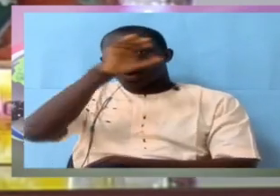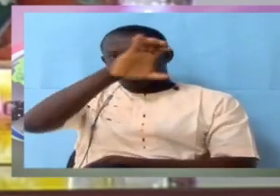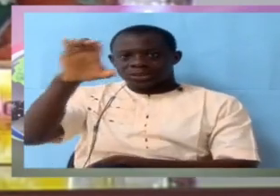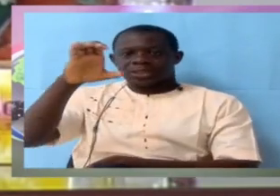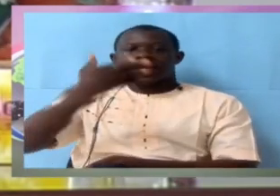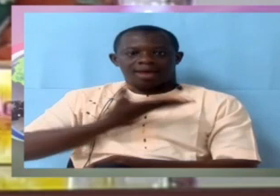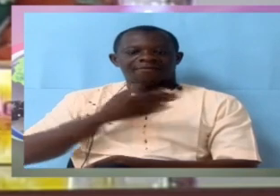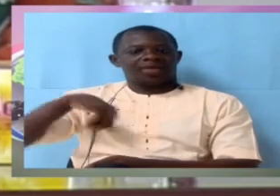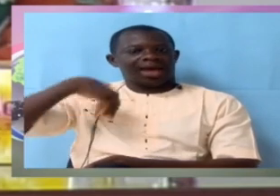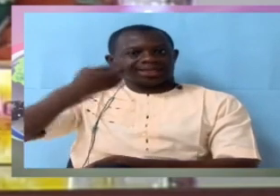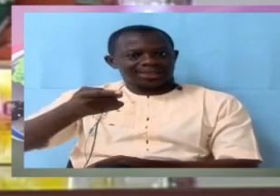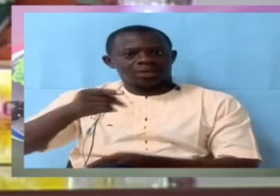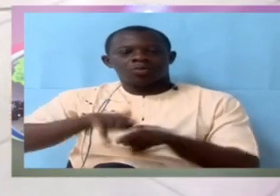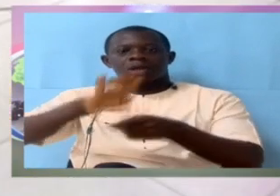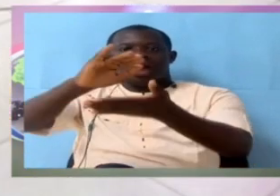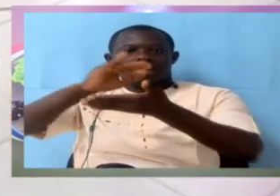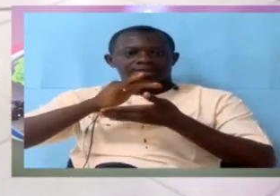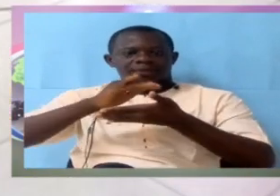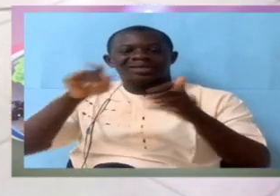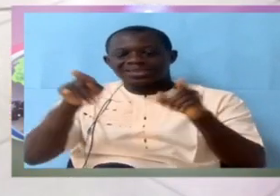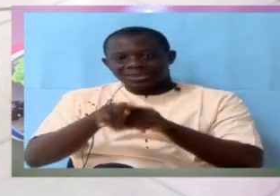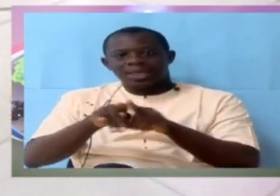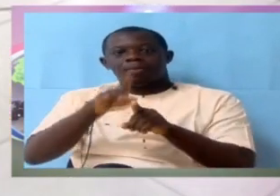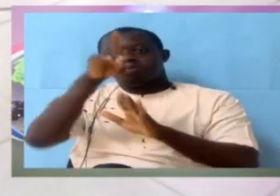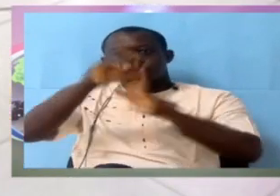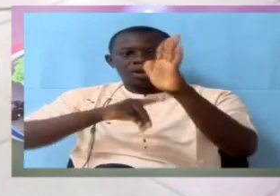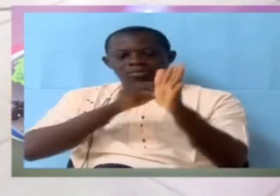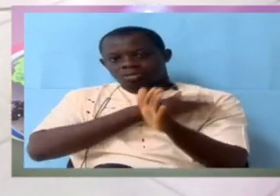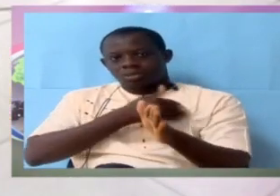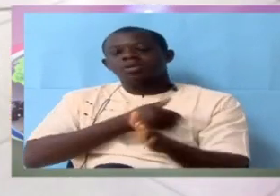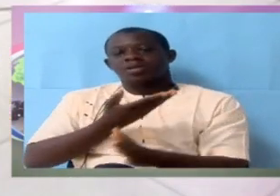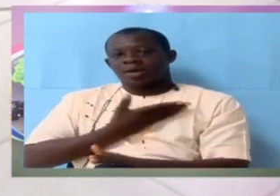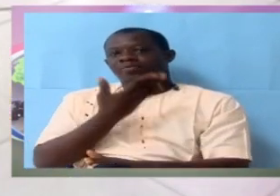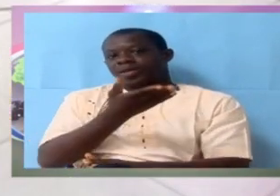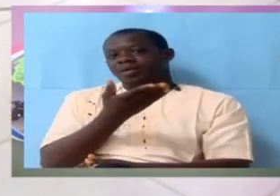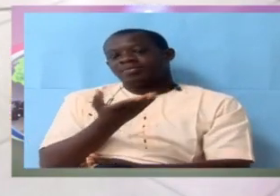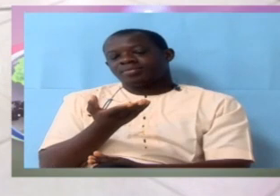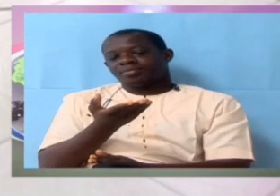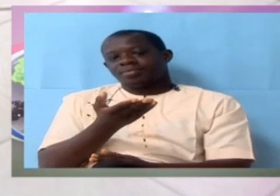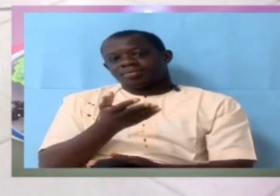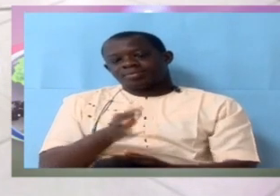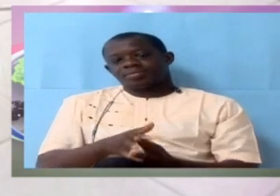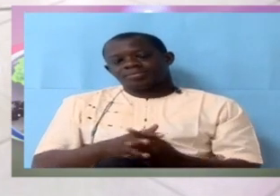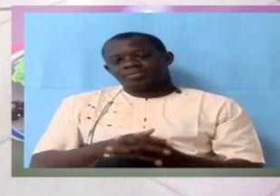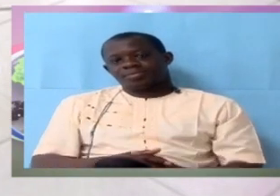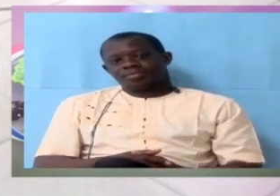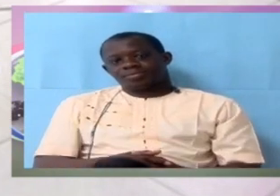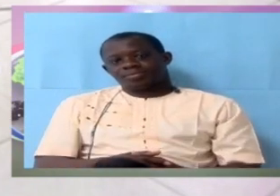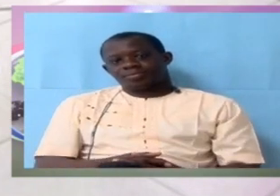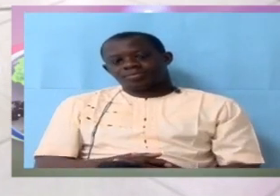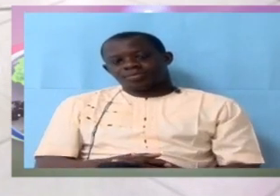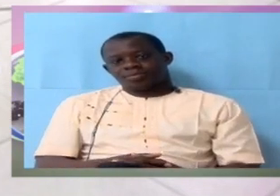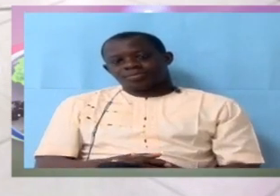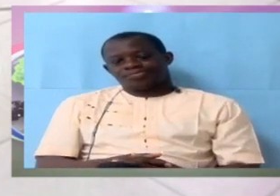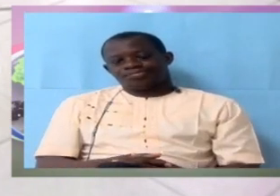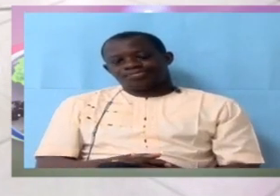Ila kuma kan remember suffering. Ya itandi je ko fana mod ni jaralo wicho ni kono mol beje me anon ko wol man ragi banku dingol